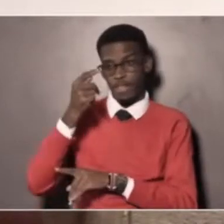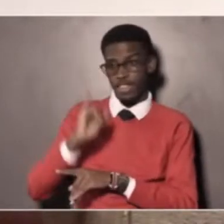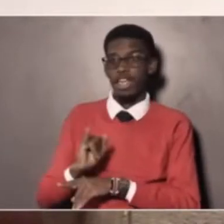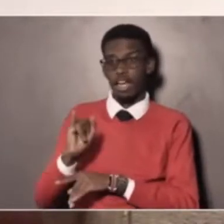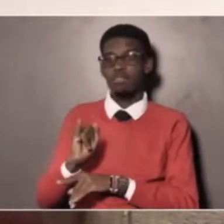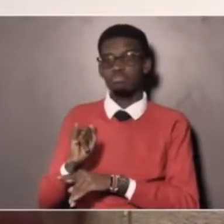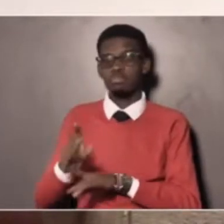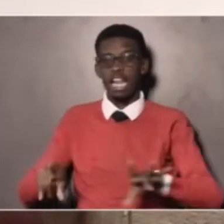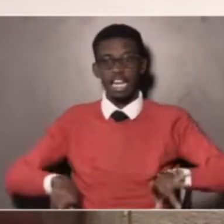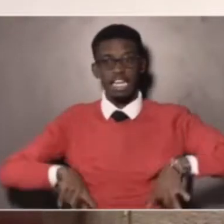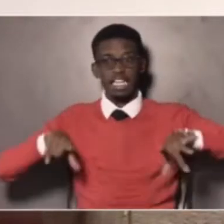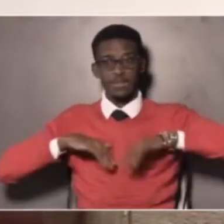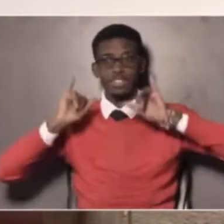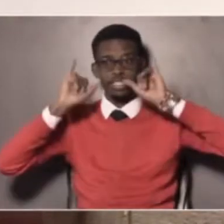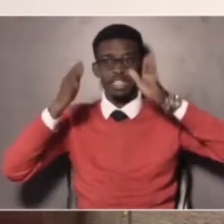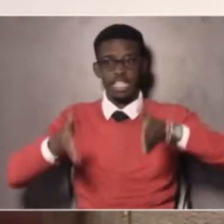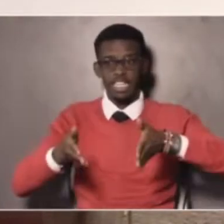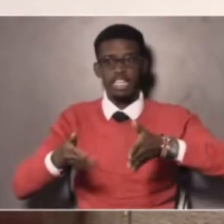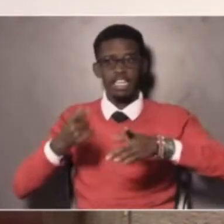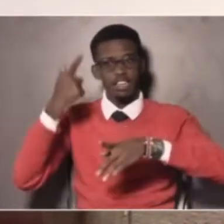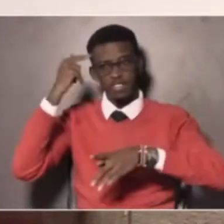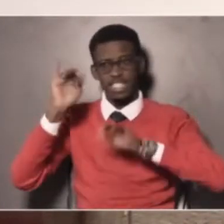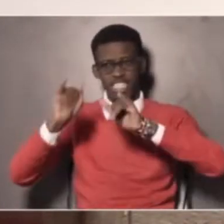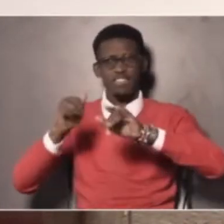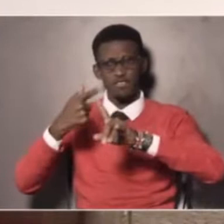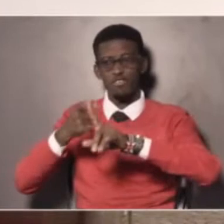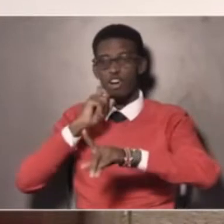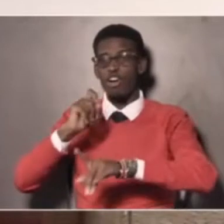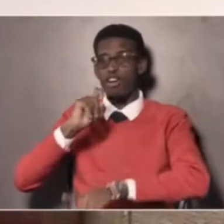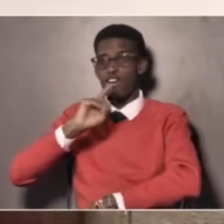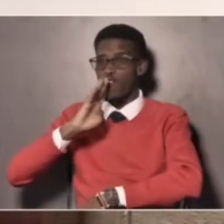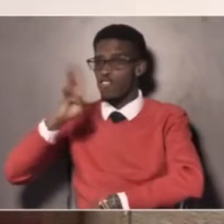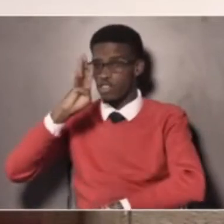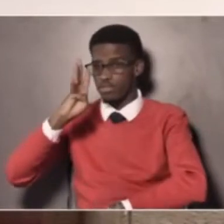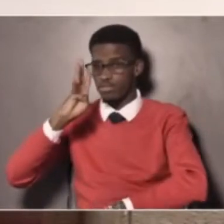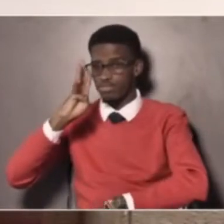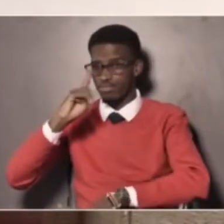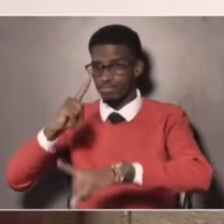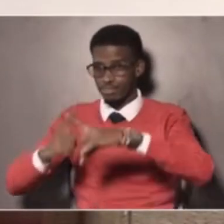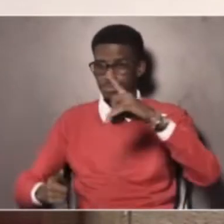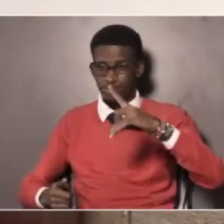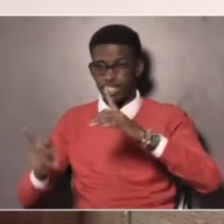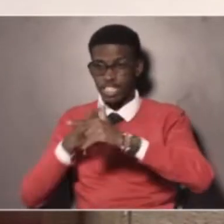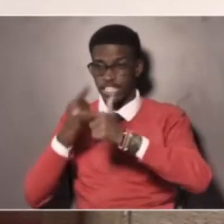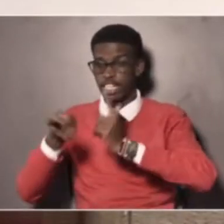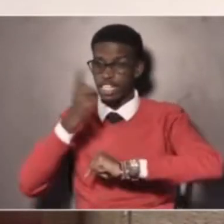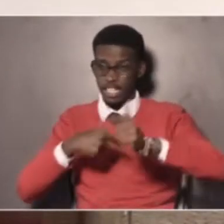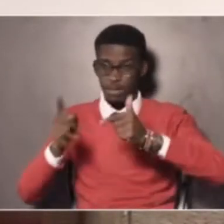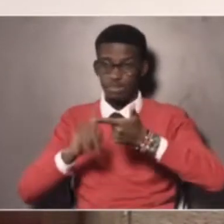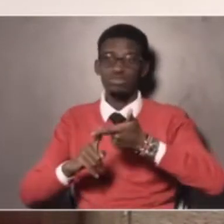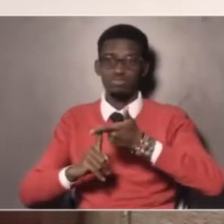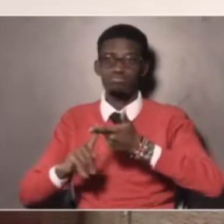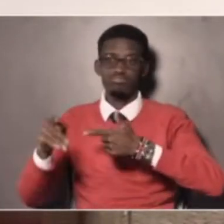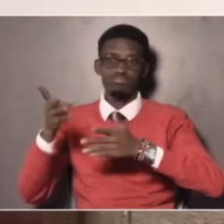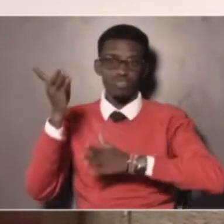their lives there, and they stayed there for those 400 years till another pharaoh, a bad one, came on the